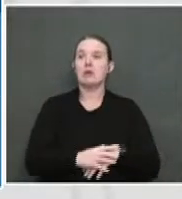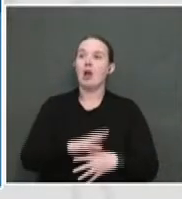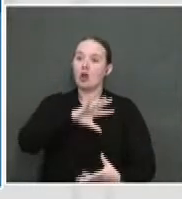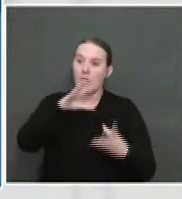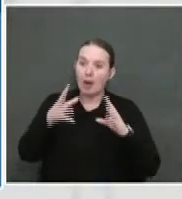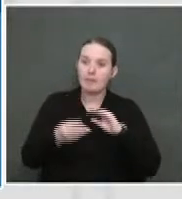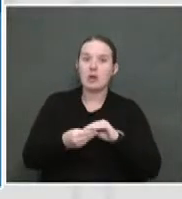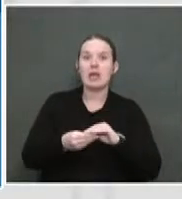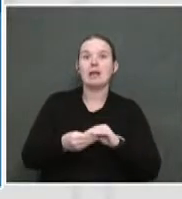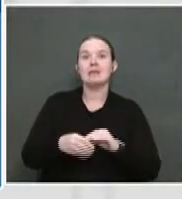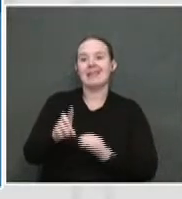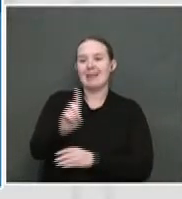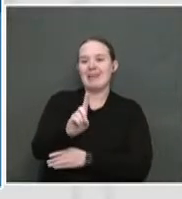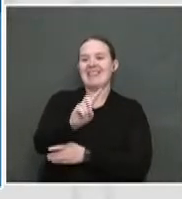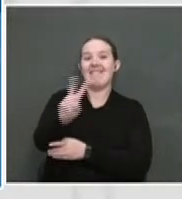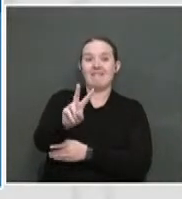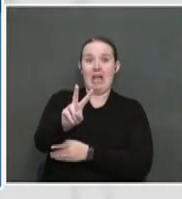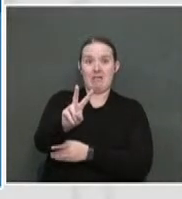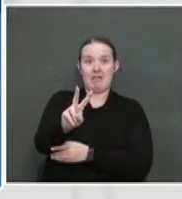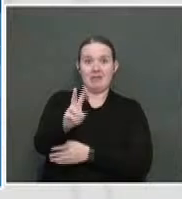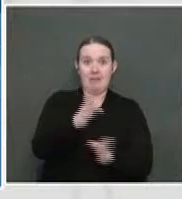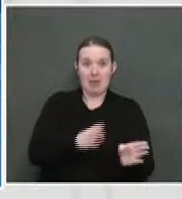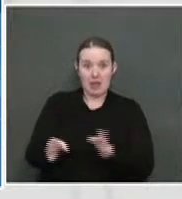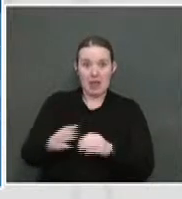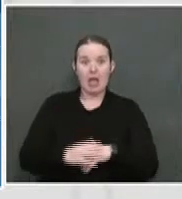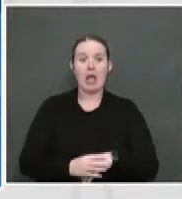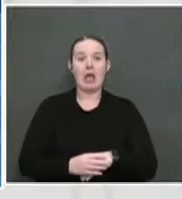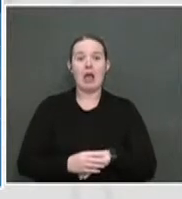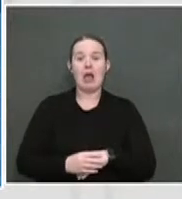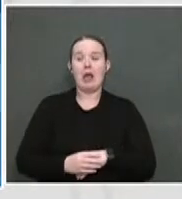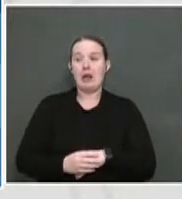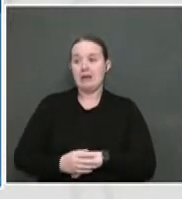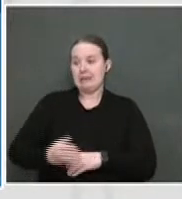domestic violence plan, the anti-gang